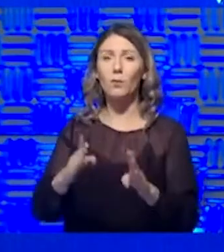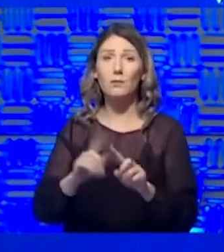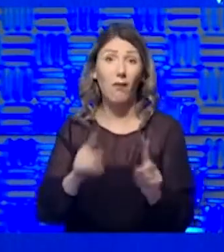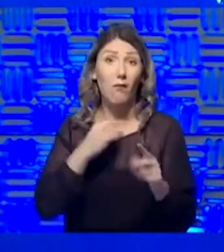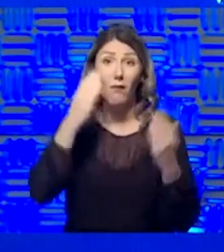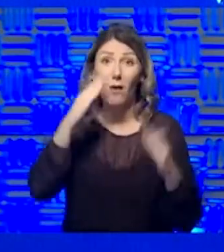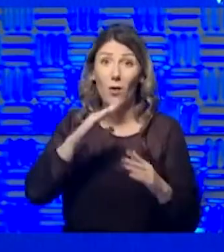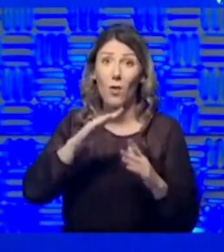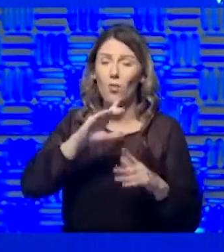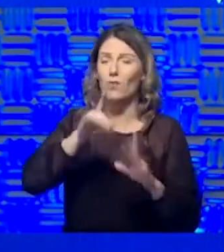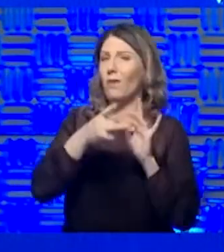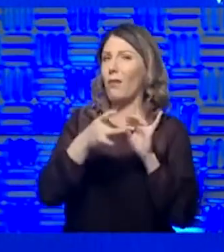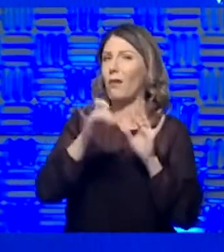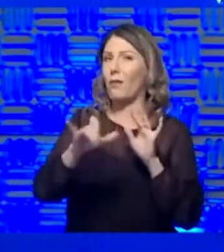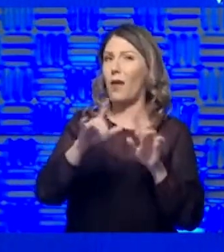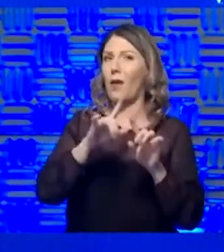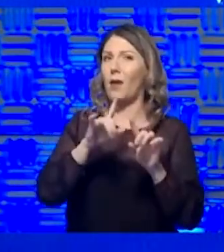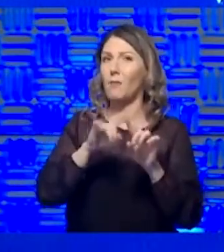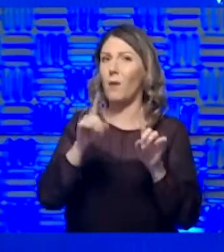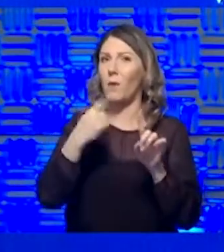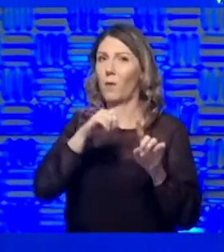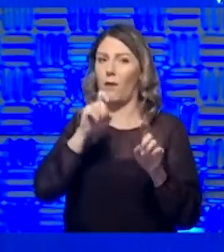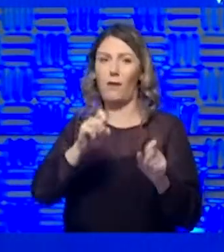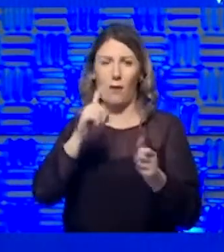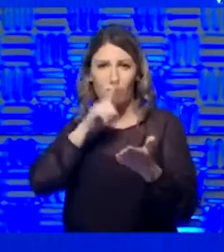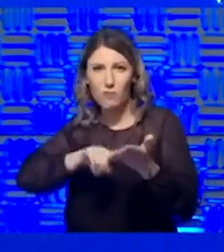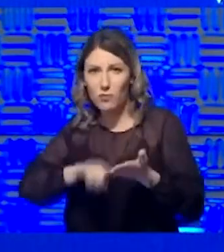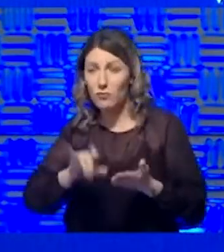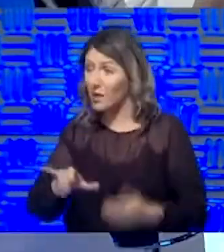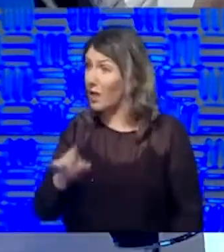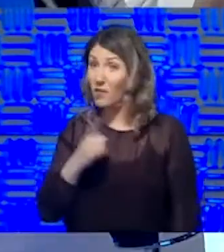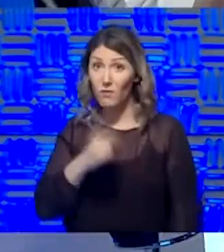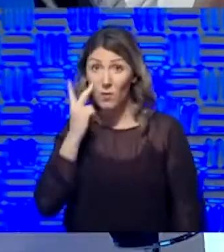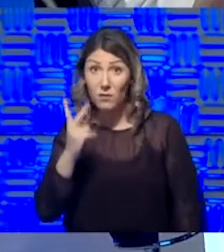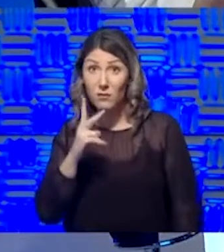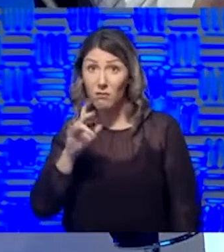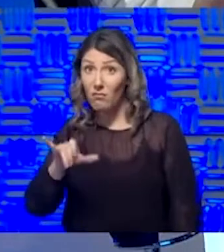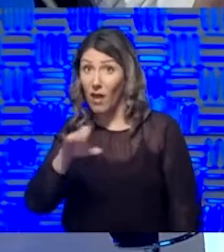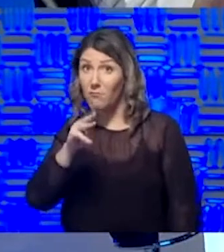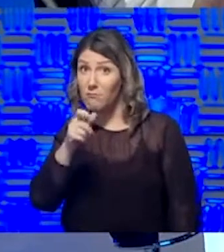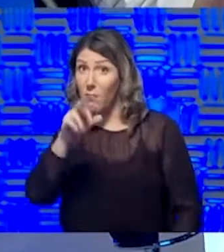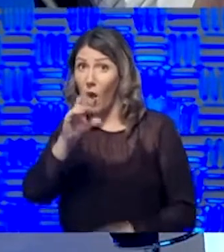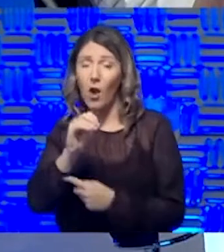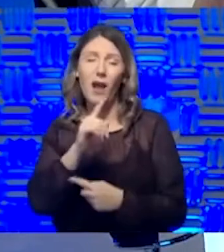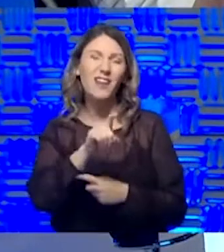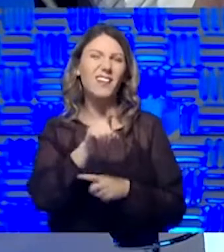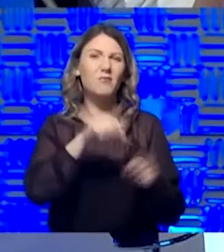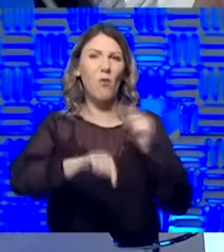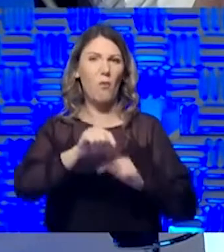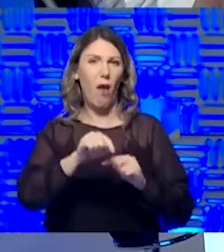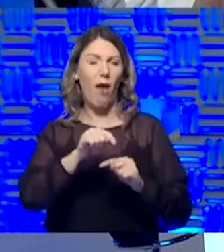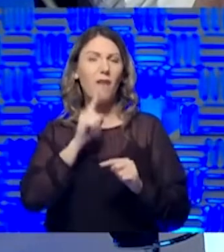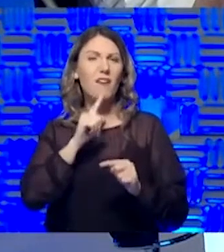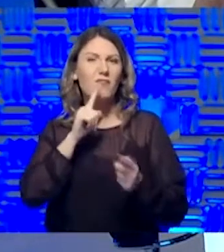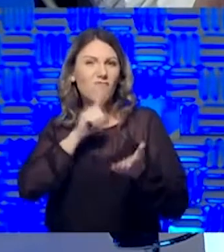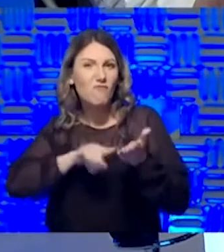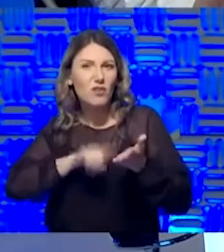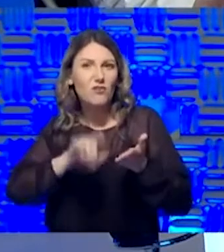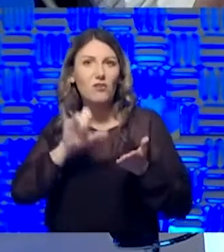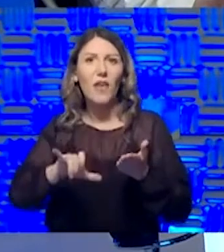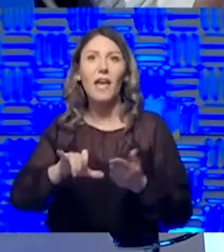I don't know about that either. We can look at that to get back to you. I'm not sure I've seen that. Have you seen that? I'll have to go back and find the Hopkins study, but I bet it's the Wuhan data.